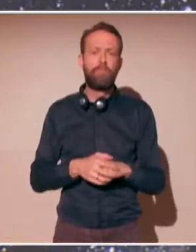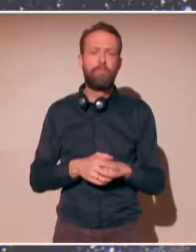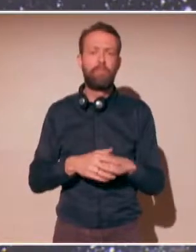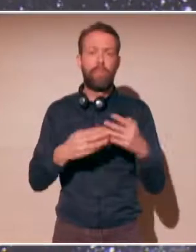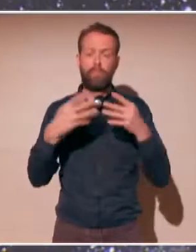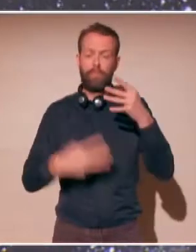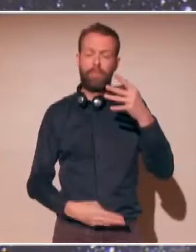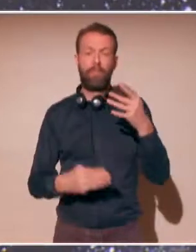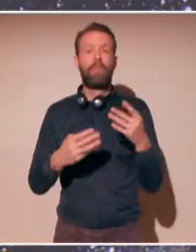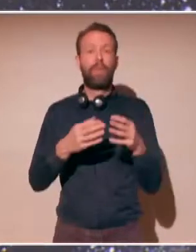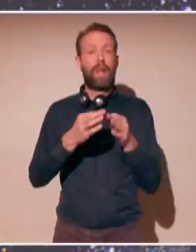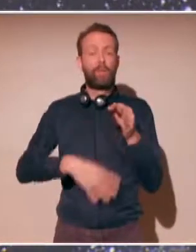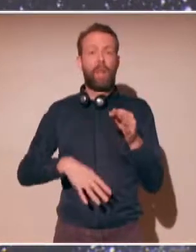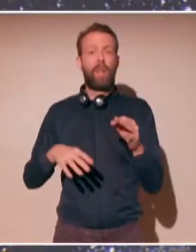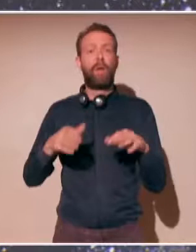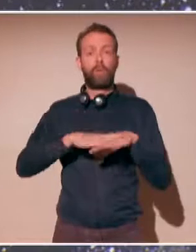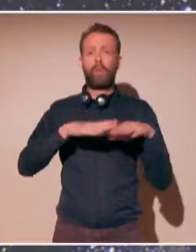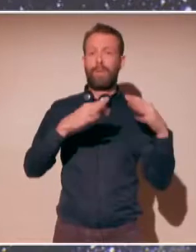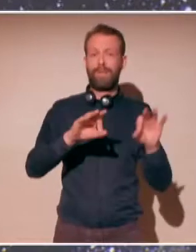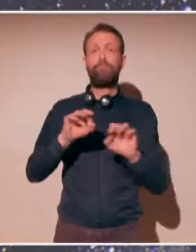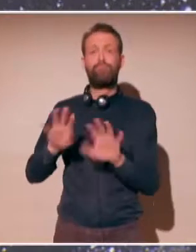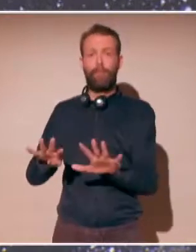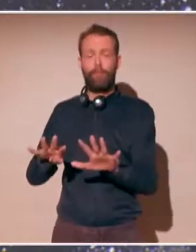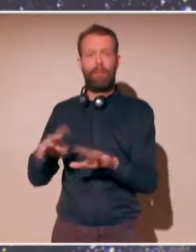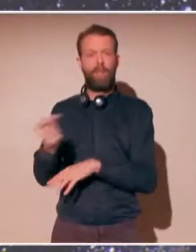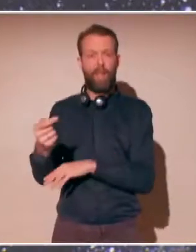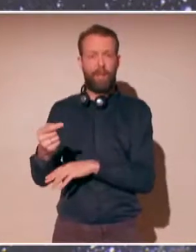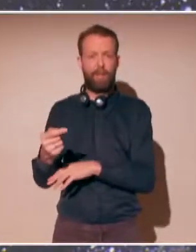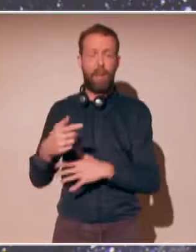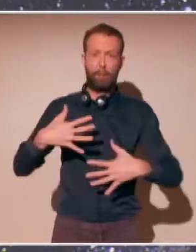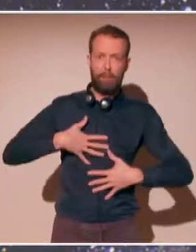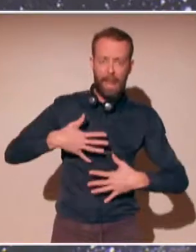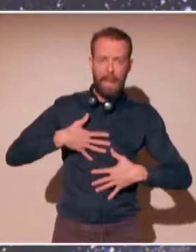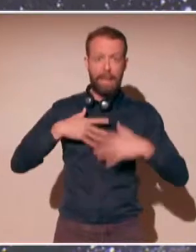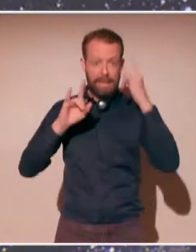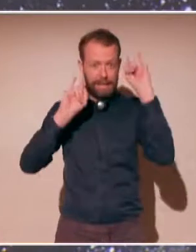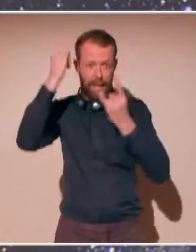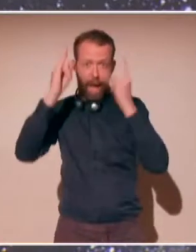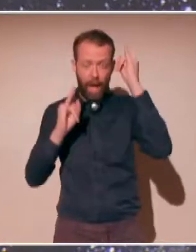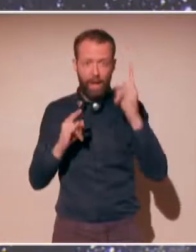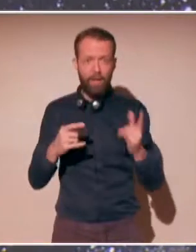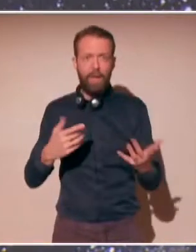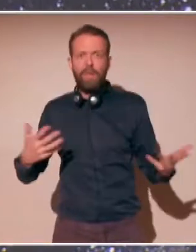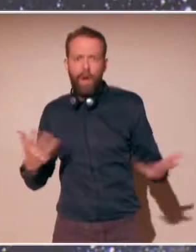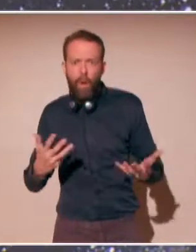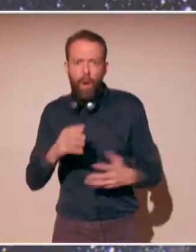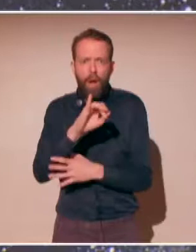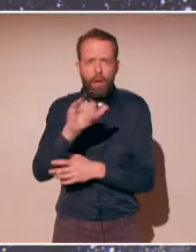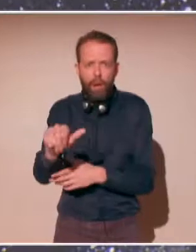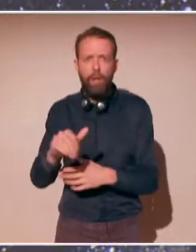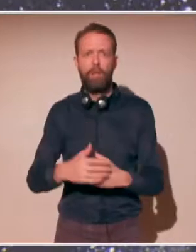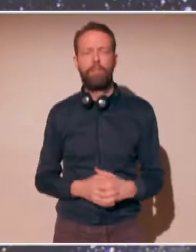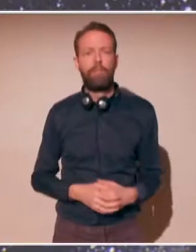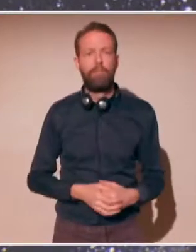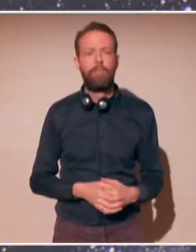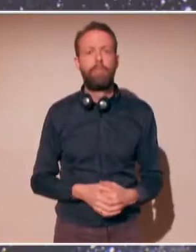research on the internet, and out of the results I got, 9 out of 10 were negative. They were all panic-stricken.